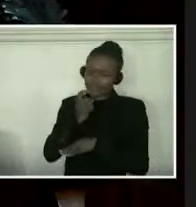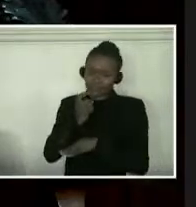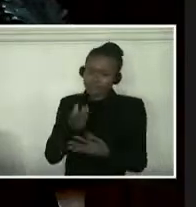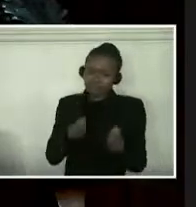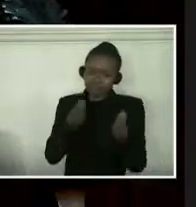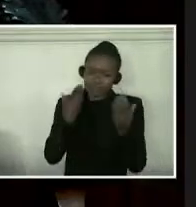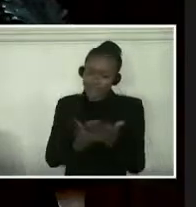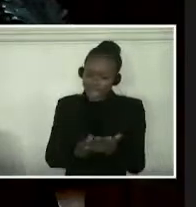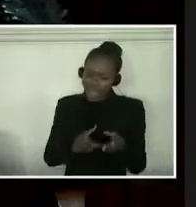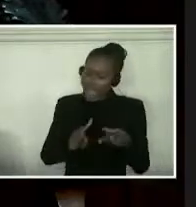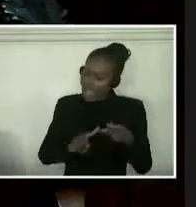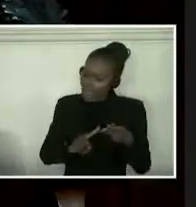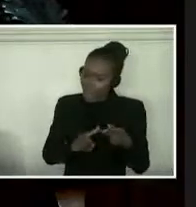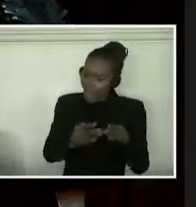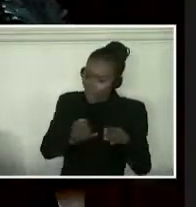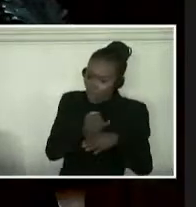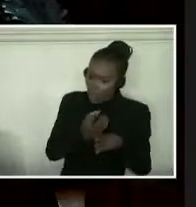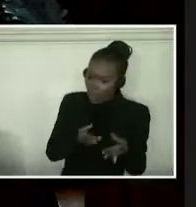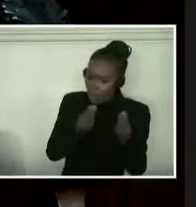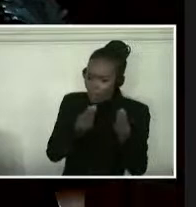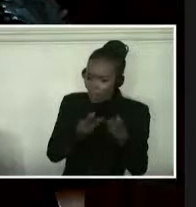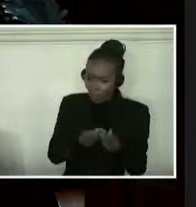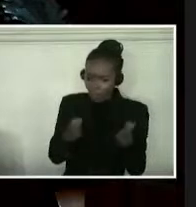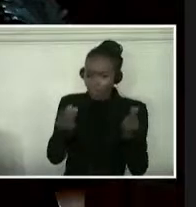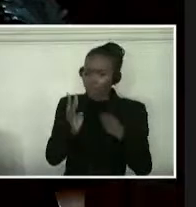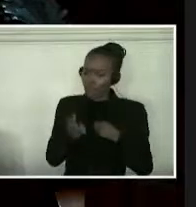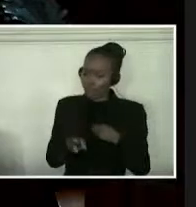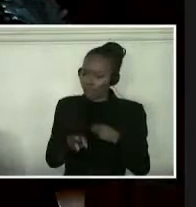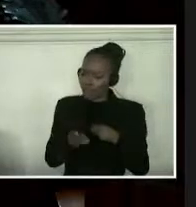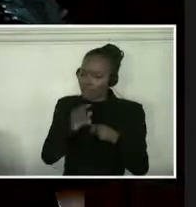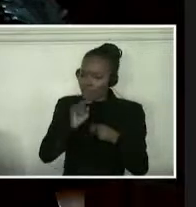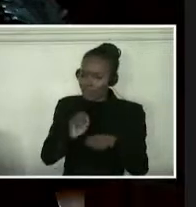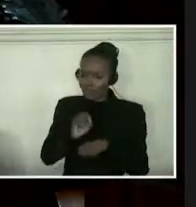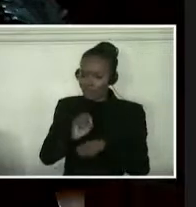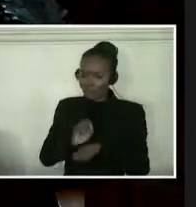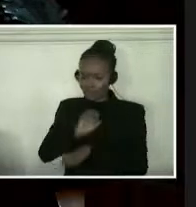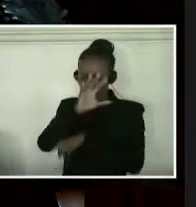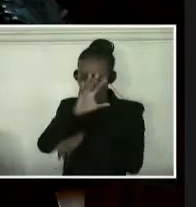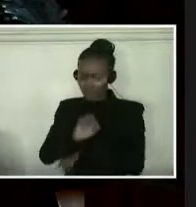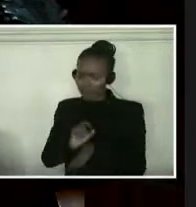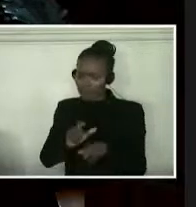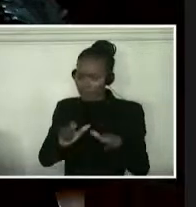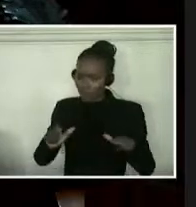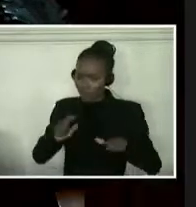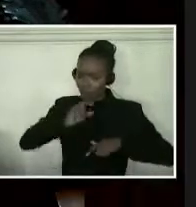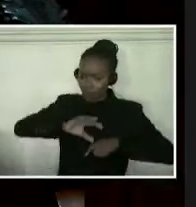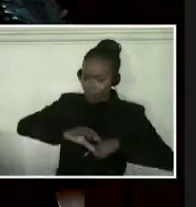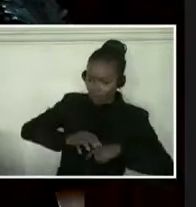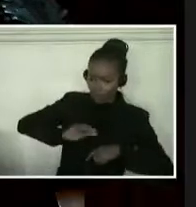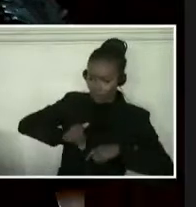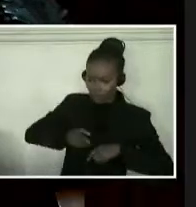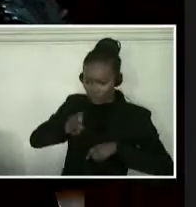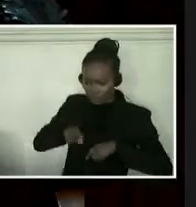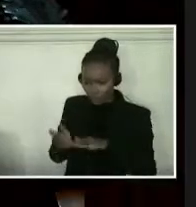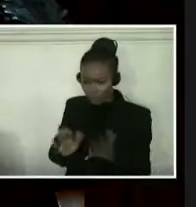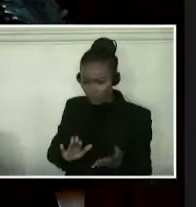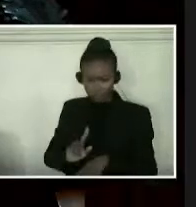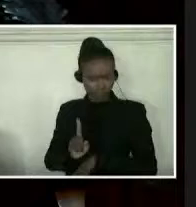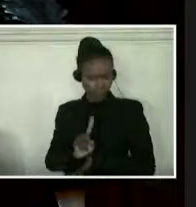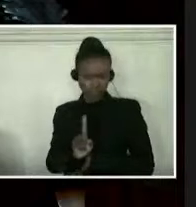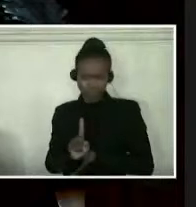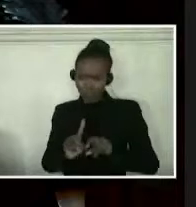they are found early so they should not be killing the women of this province in the manner that they are when we assumed office in